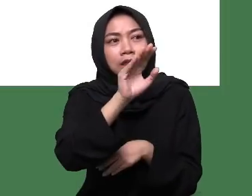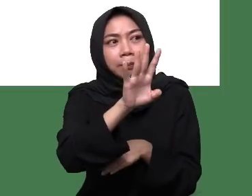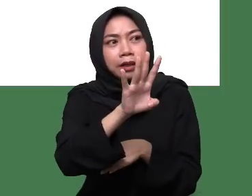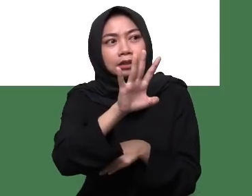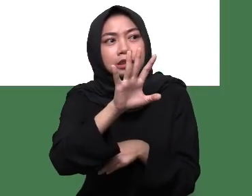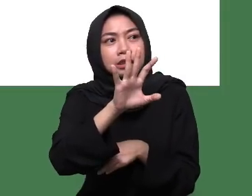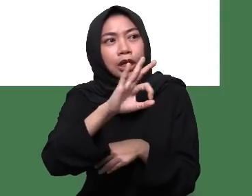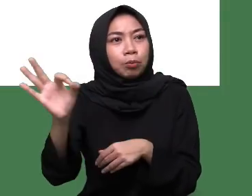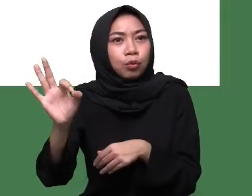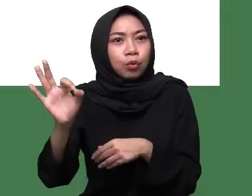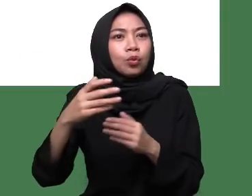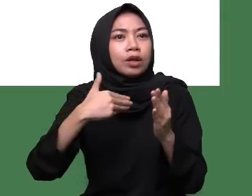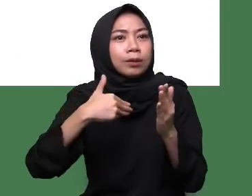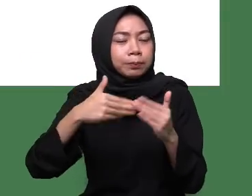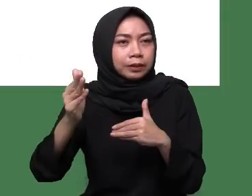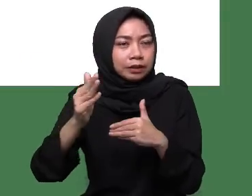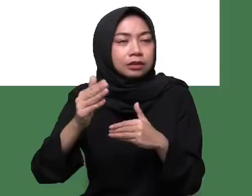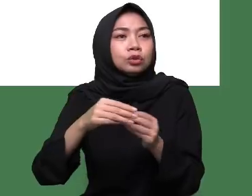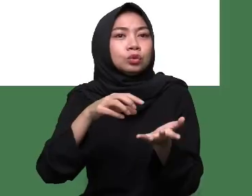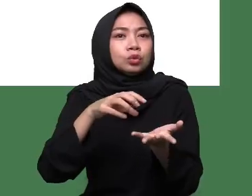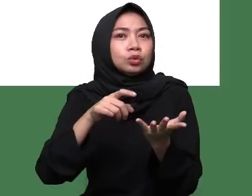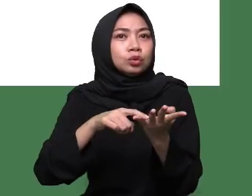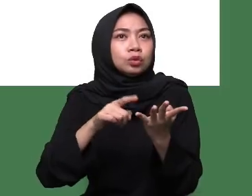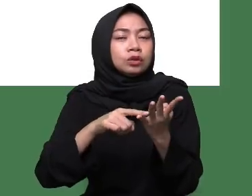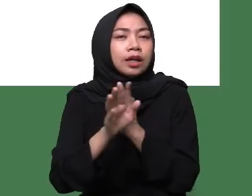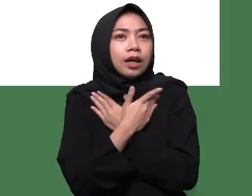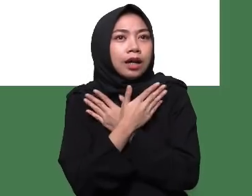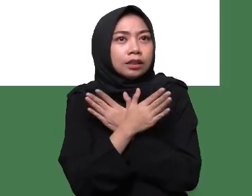48,907 cases, and Aceh,